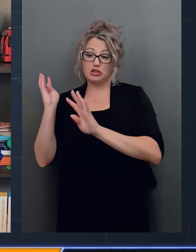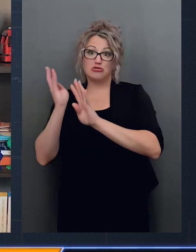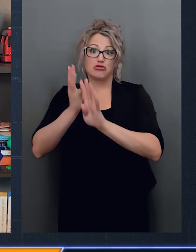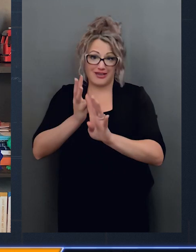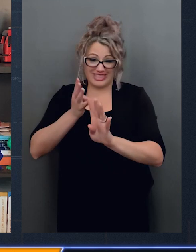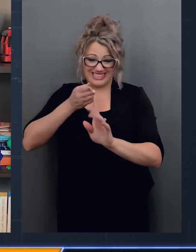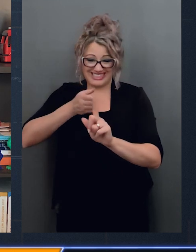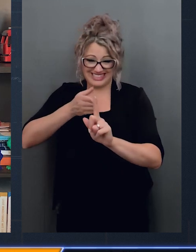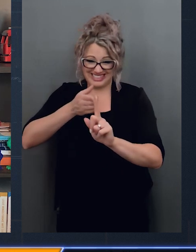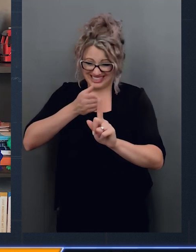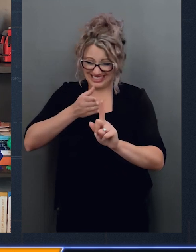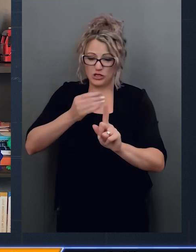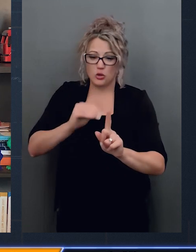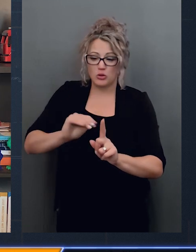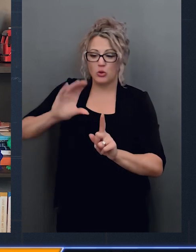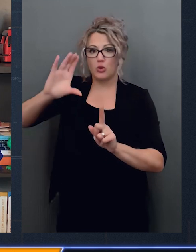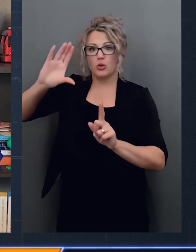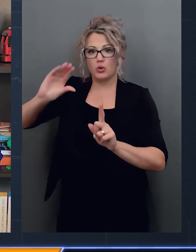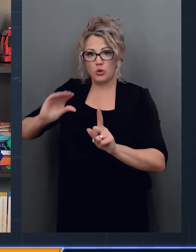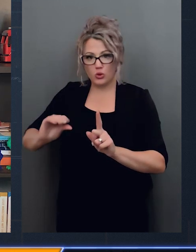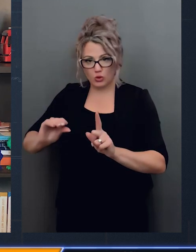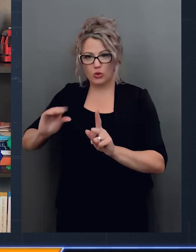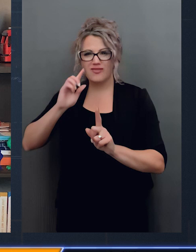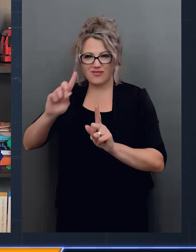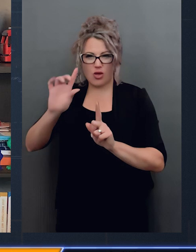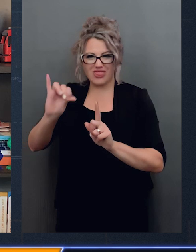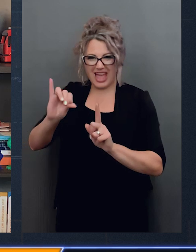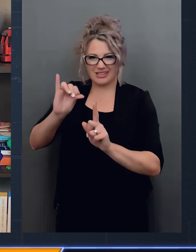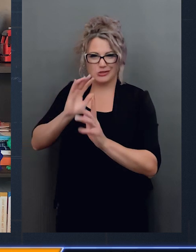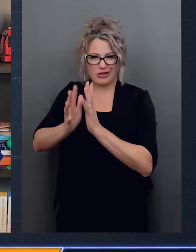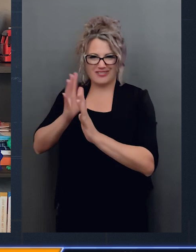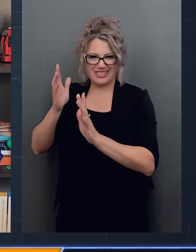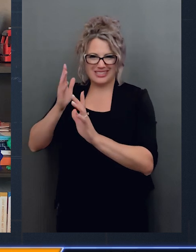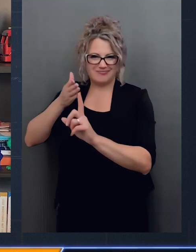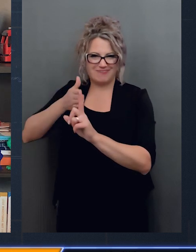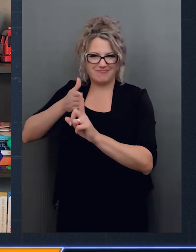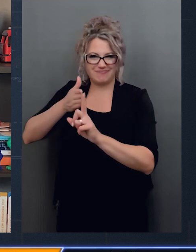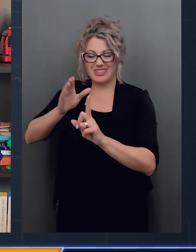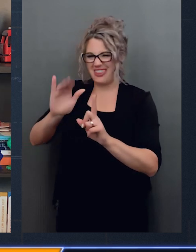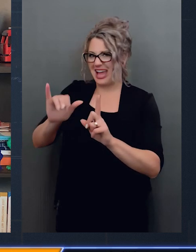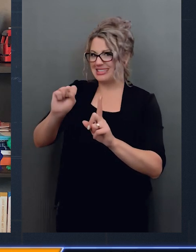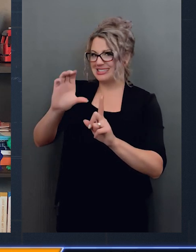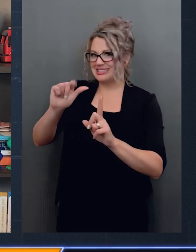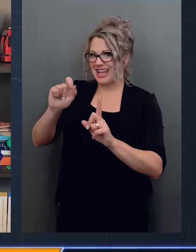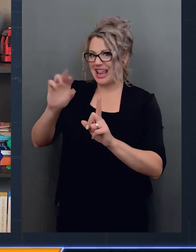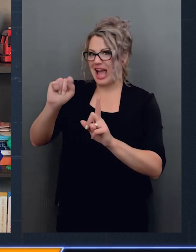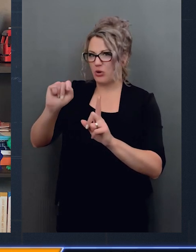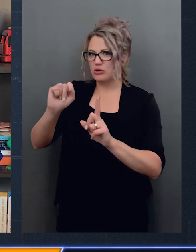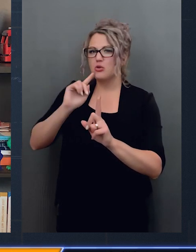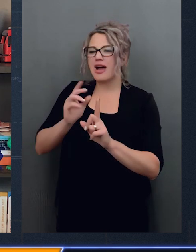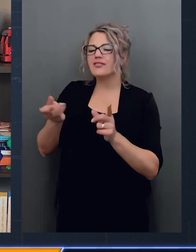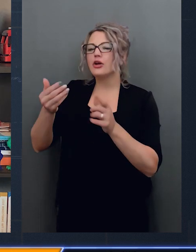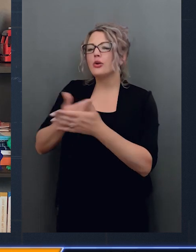as you add more instances to deal with that additional traffic, that extra load, that's called a scale-out. So scale-out, you launch a bunch of new instances to